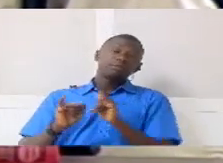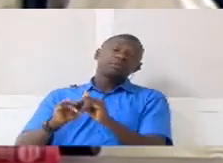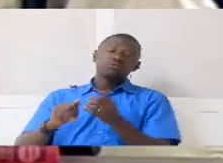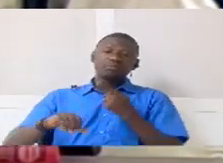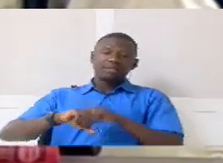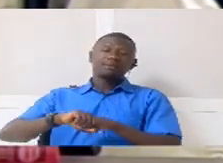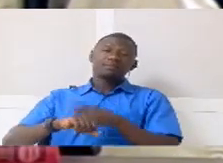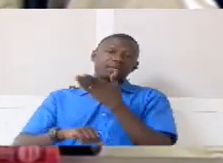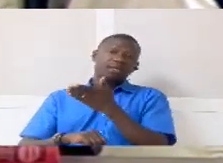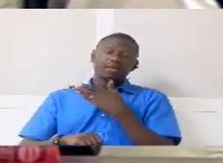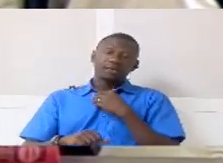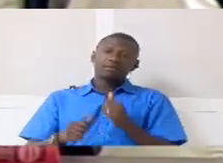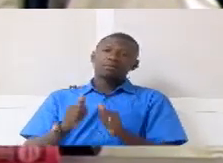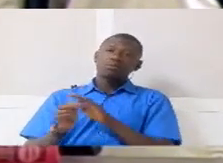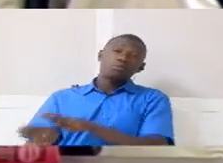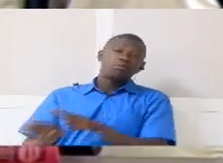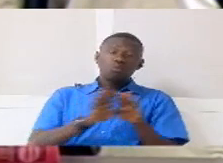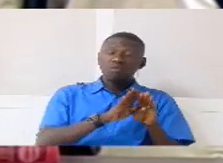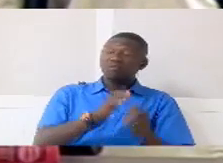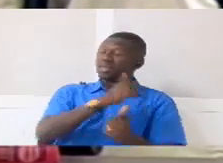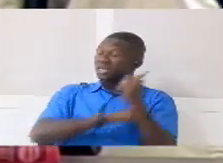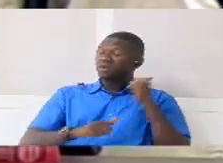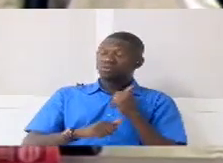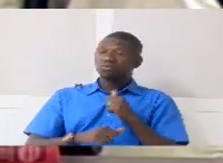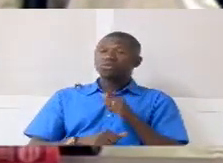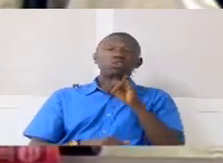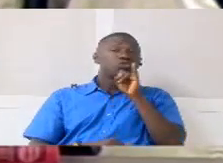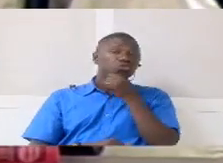I was moved again to Joshua to head the prison there. Joshua,